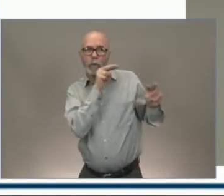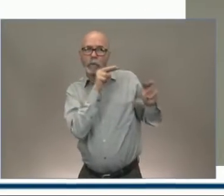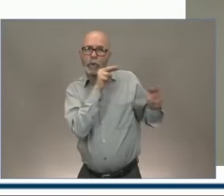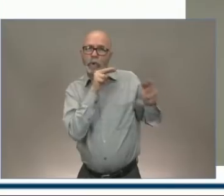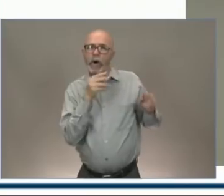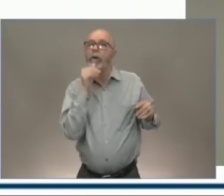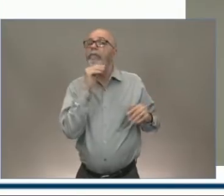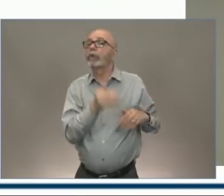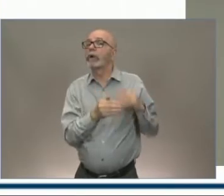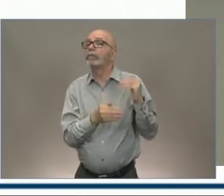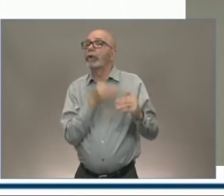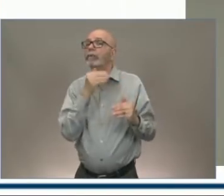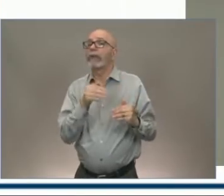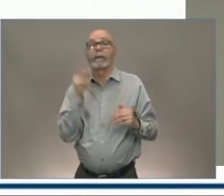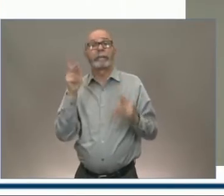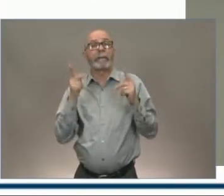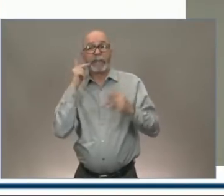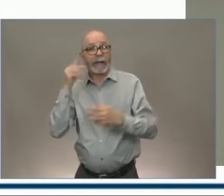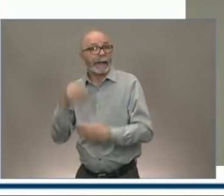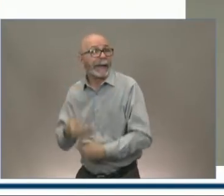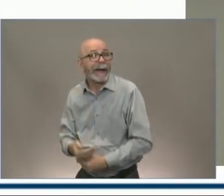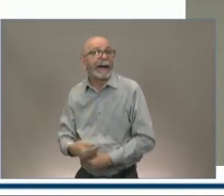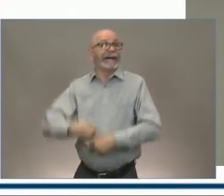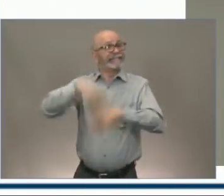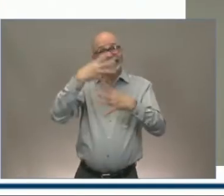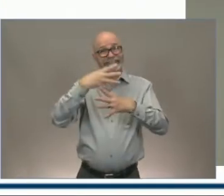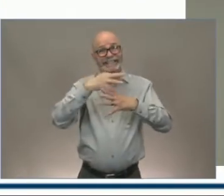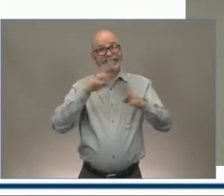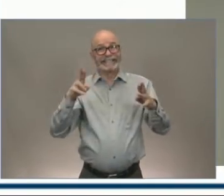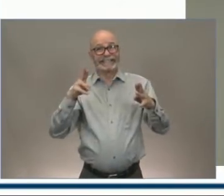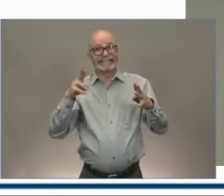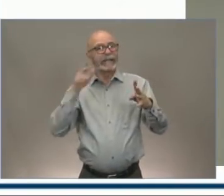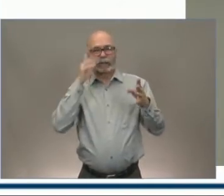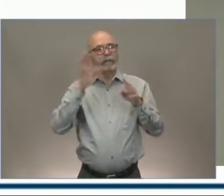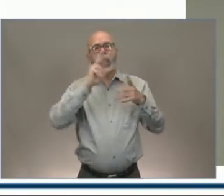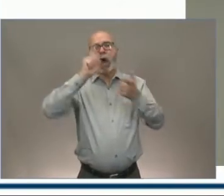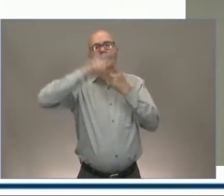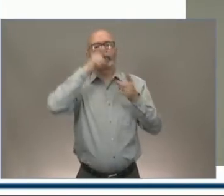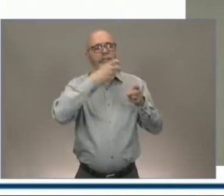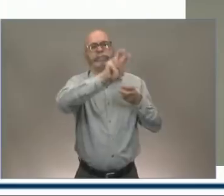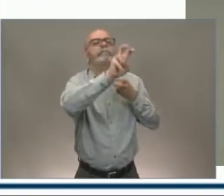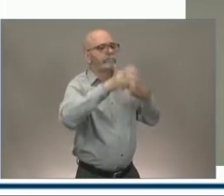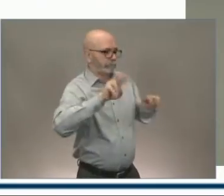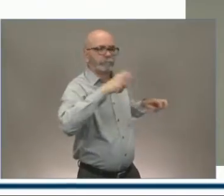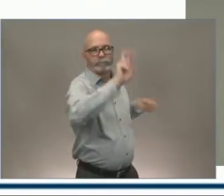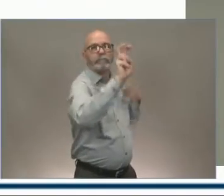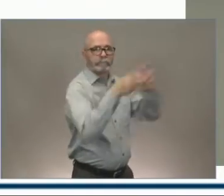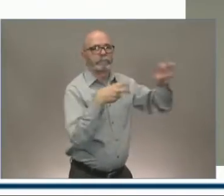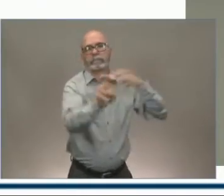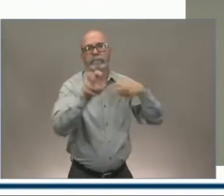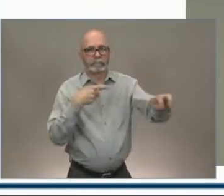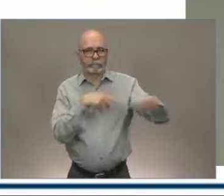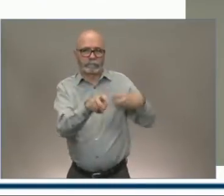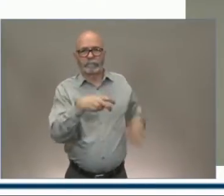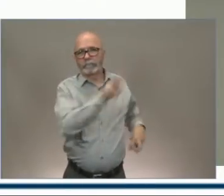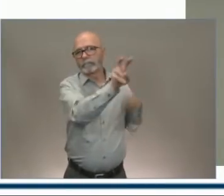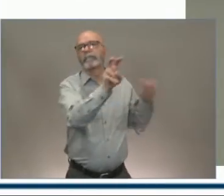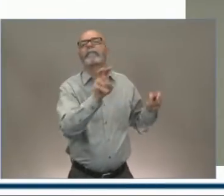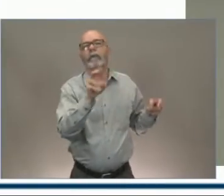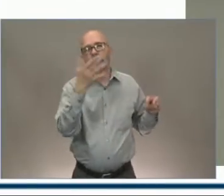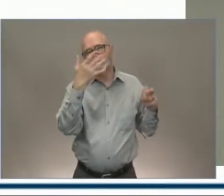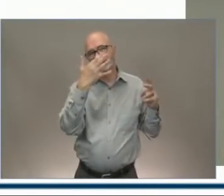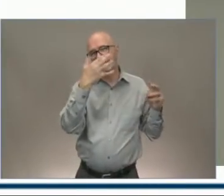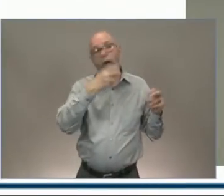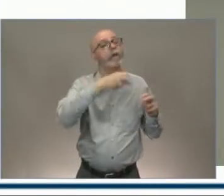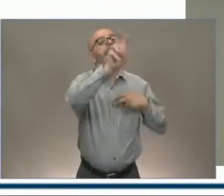if there's a large surge, they go into a waiting room, and then they'll be pulled in as they can be. We're also looking at, if necessary, even within